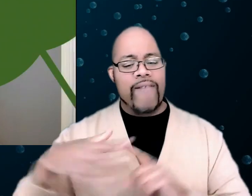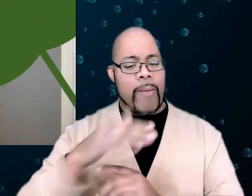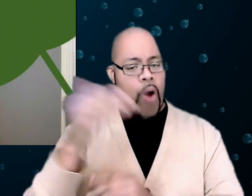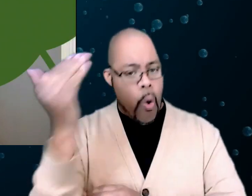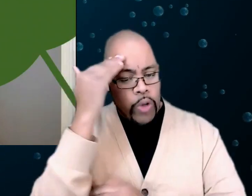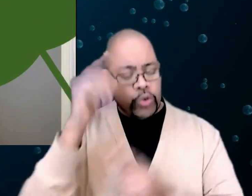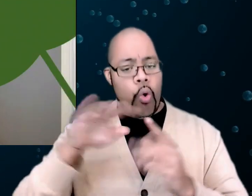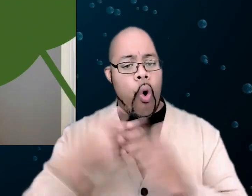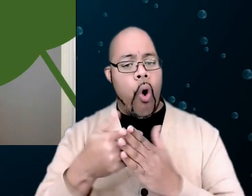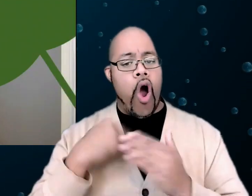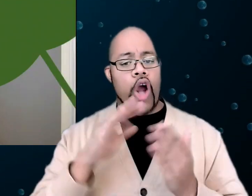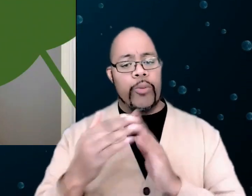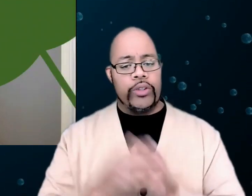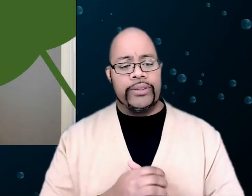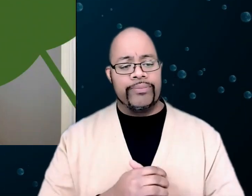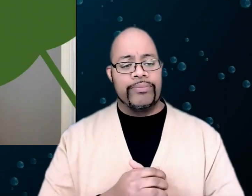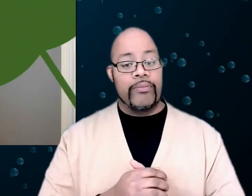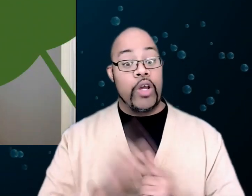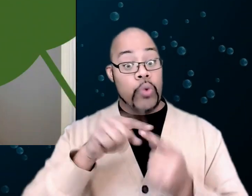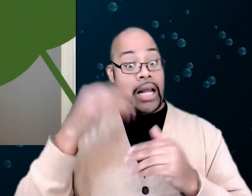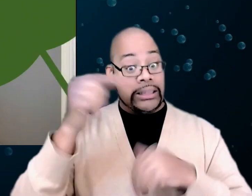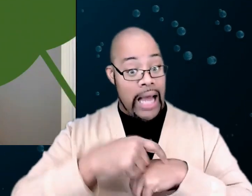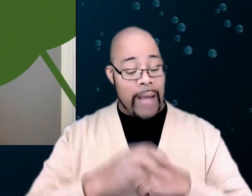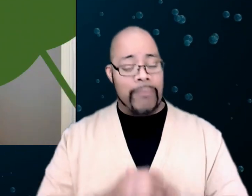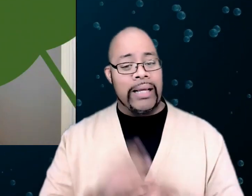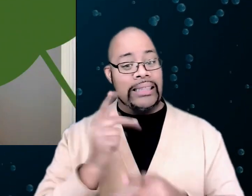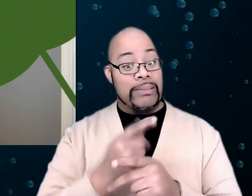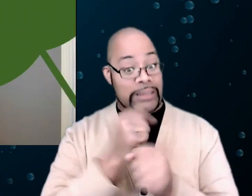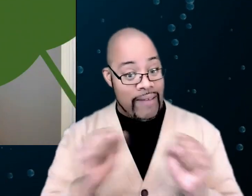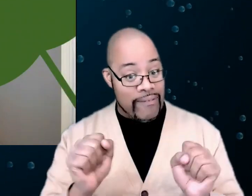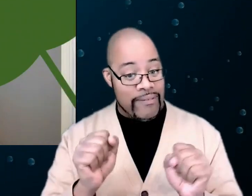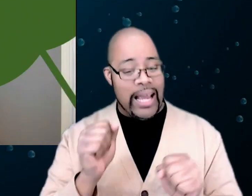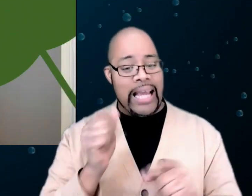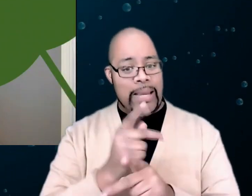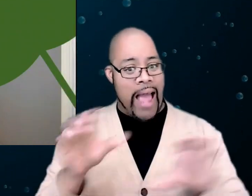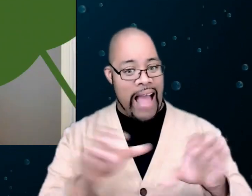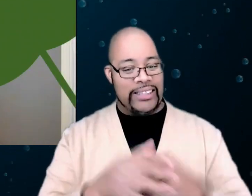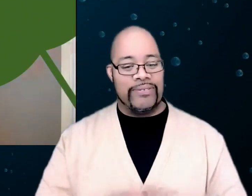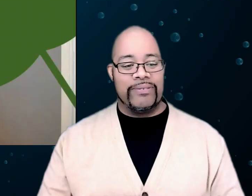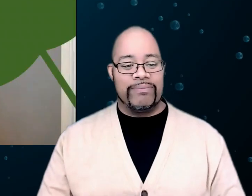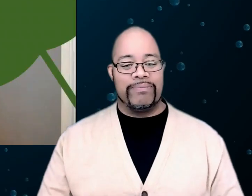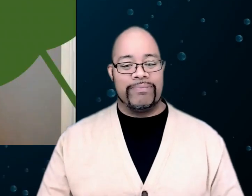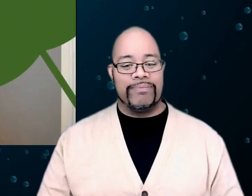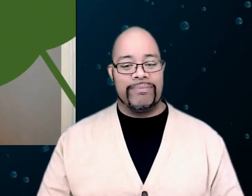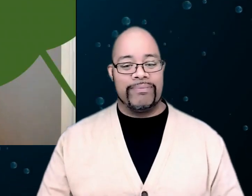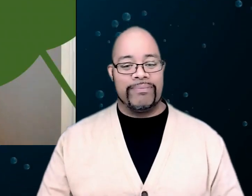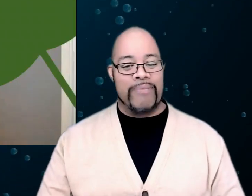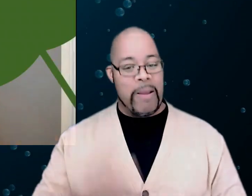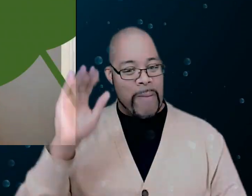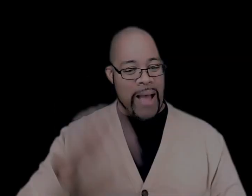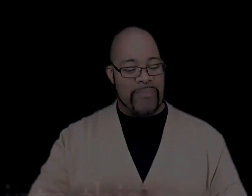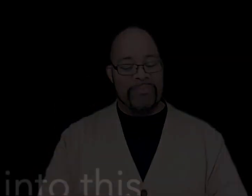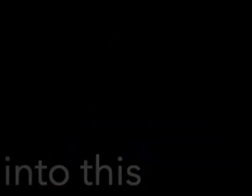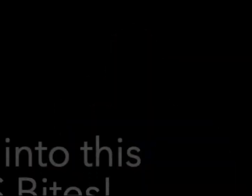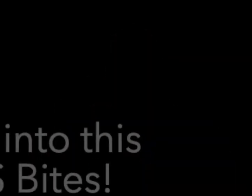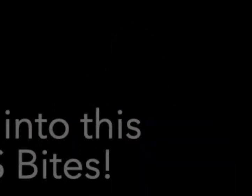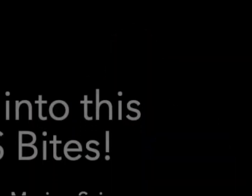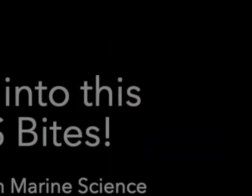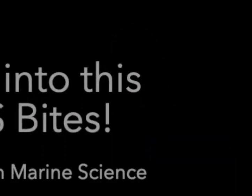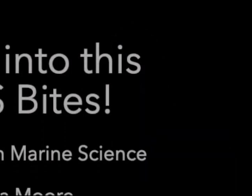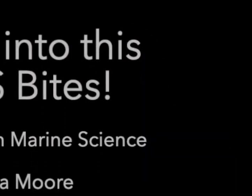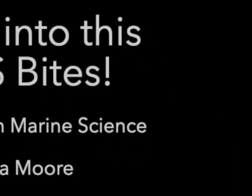environmental awareness to all of our communities. Until next time, guys, stay safe and stay active. Bye.